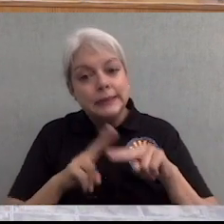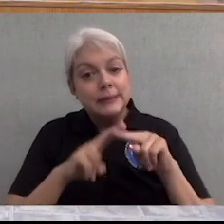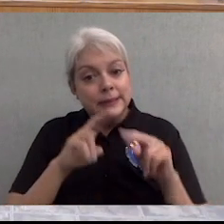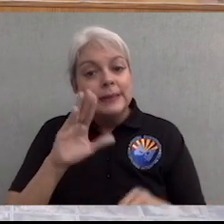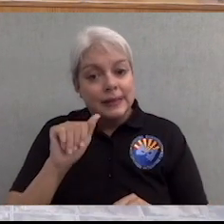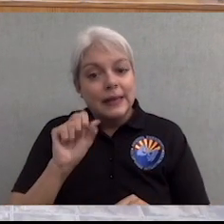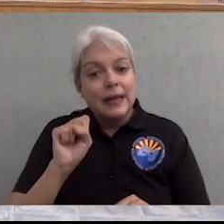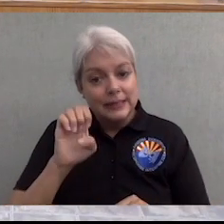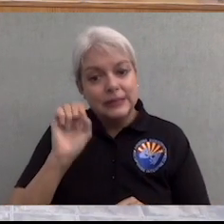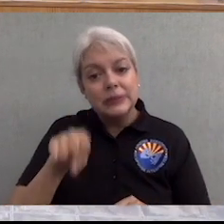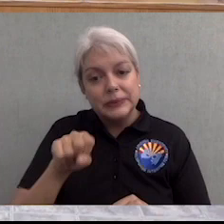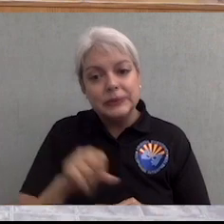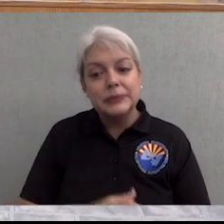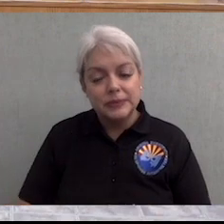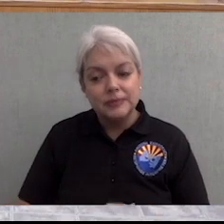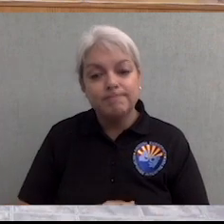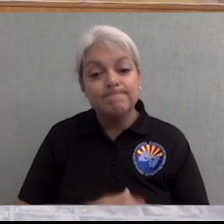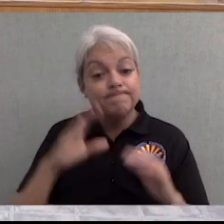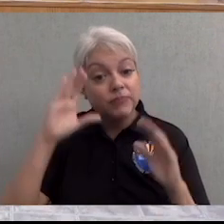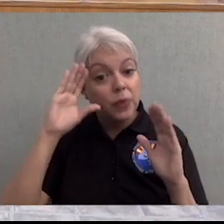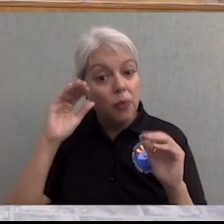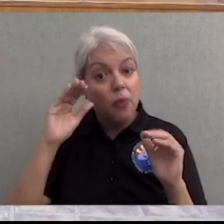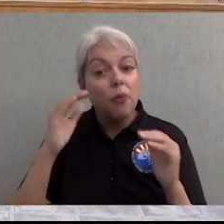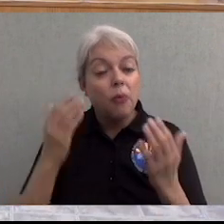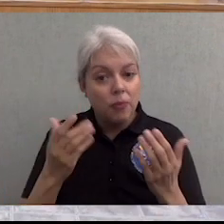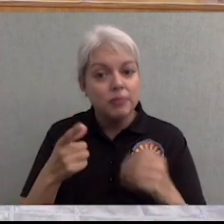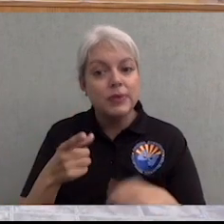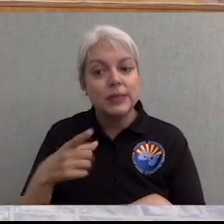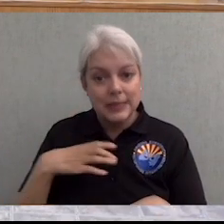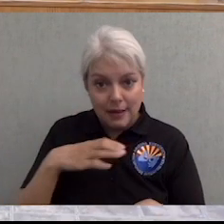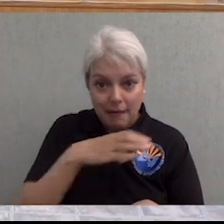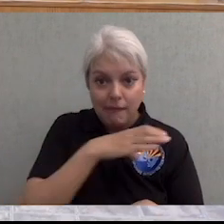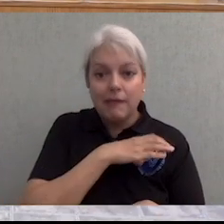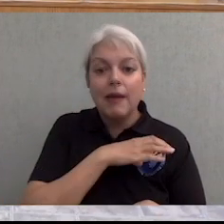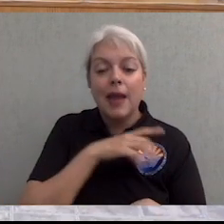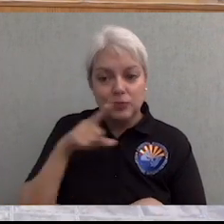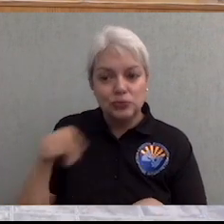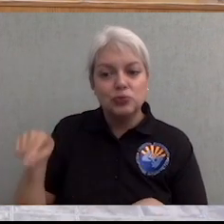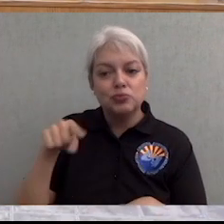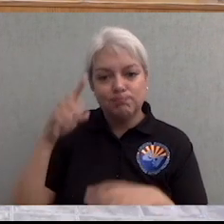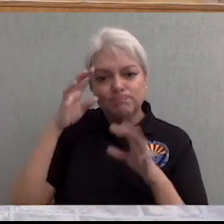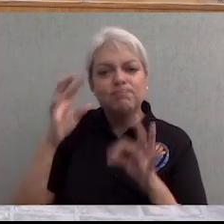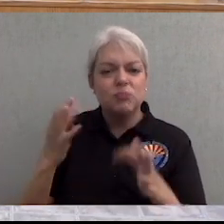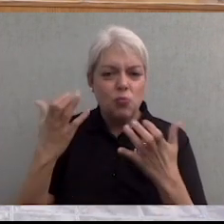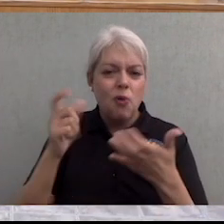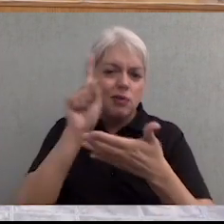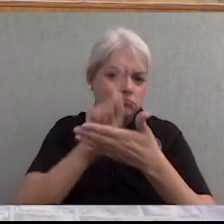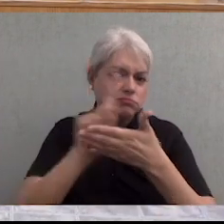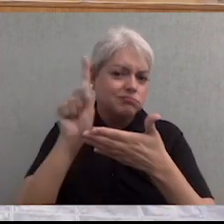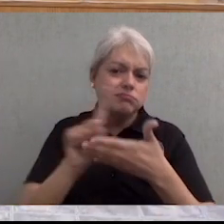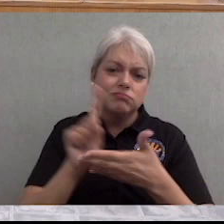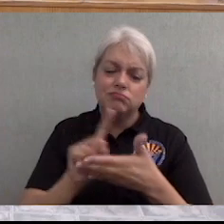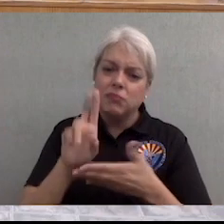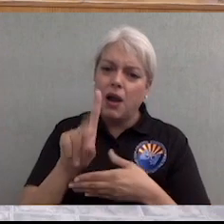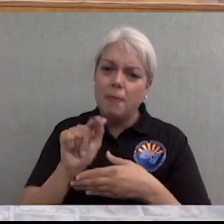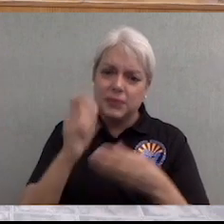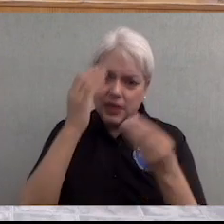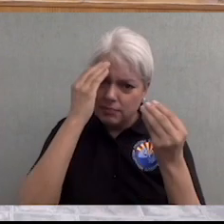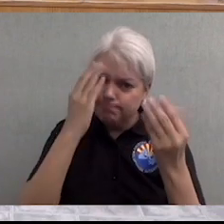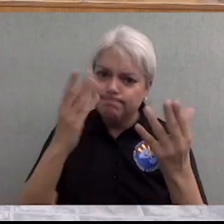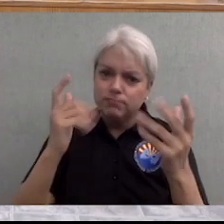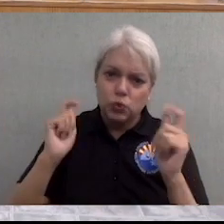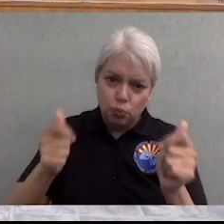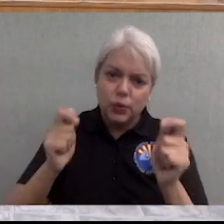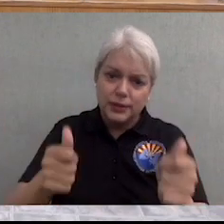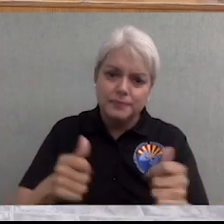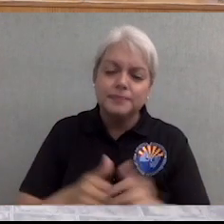wanted us to obviously have this meeting and to keep you updated as quickly as possible. As Stephanie mentioned,